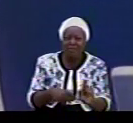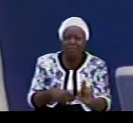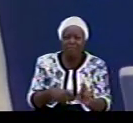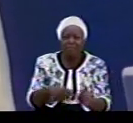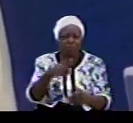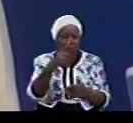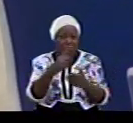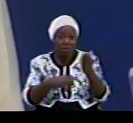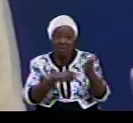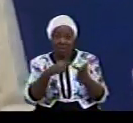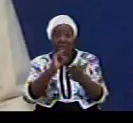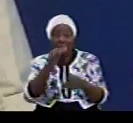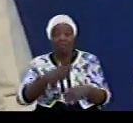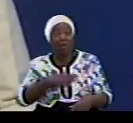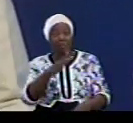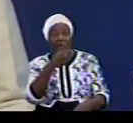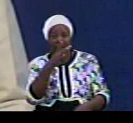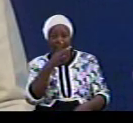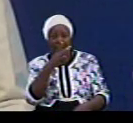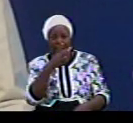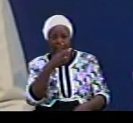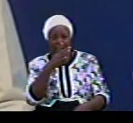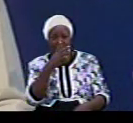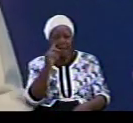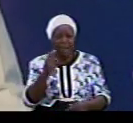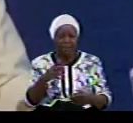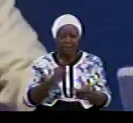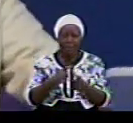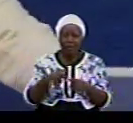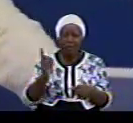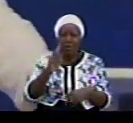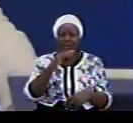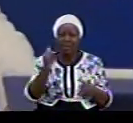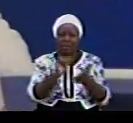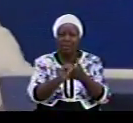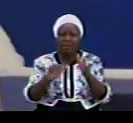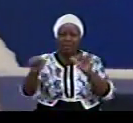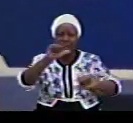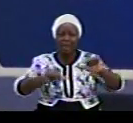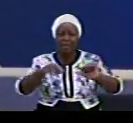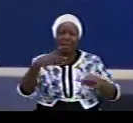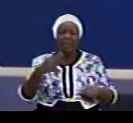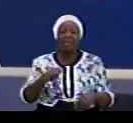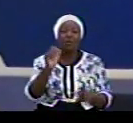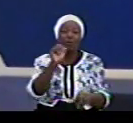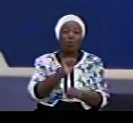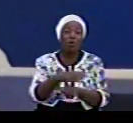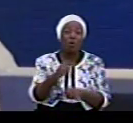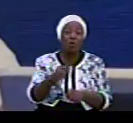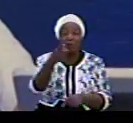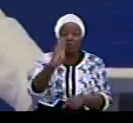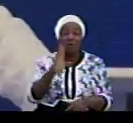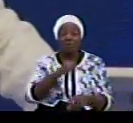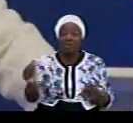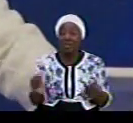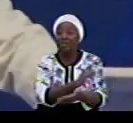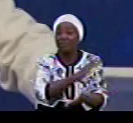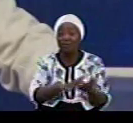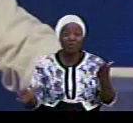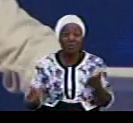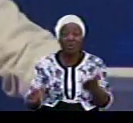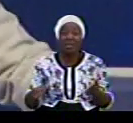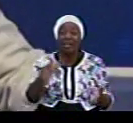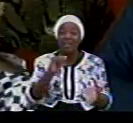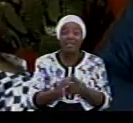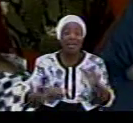my mother. Where is the science? The work of God will shatter that science that